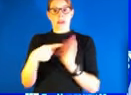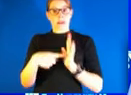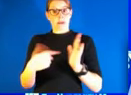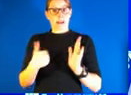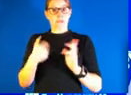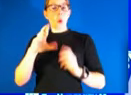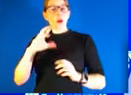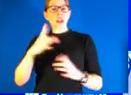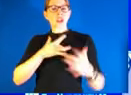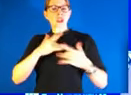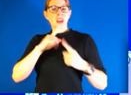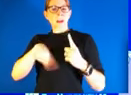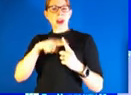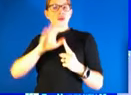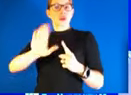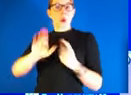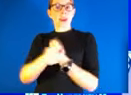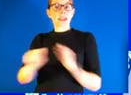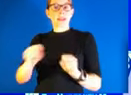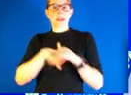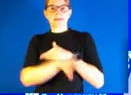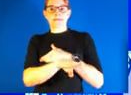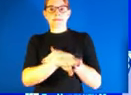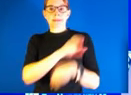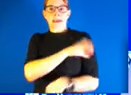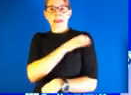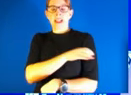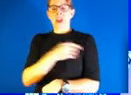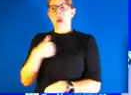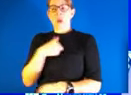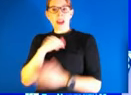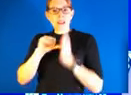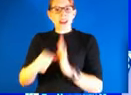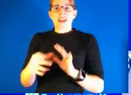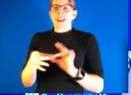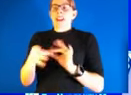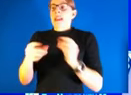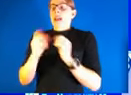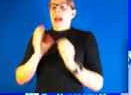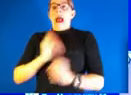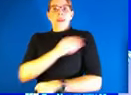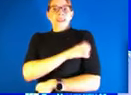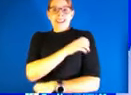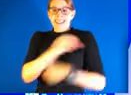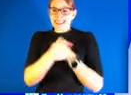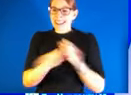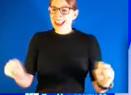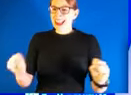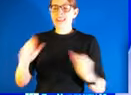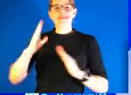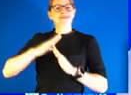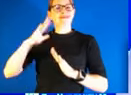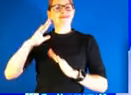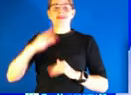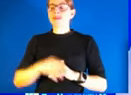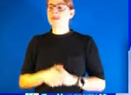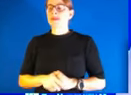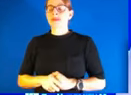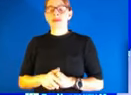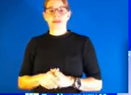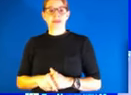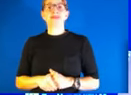the safety of going to that clinics? Again, we have touted and reinforced how safe our clinics and hospitals are. They are some of the safest places in